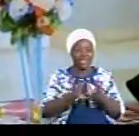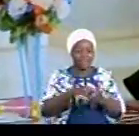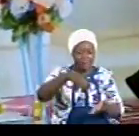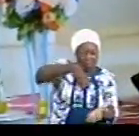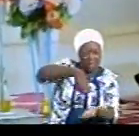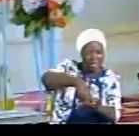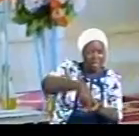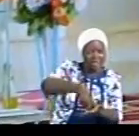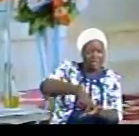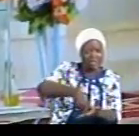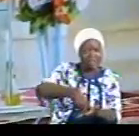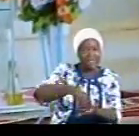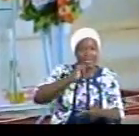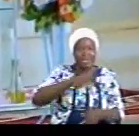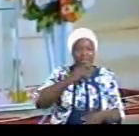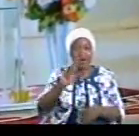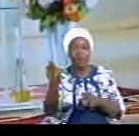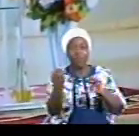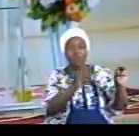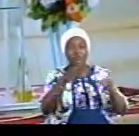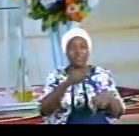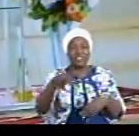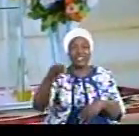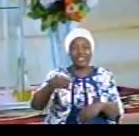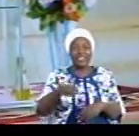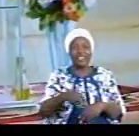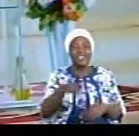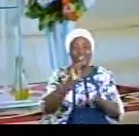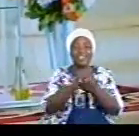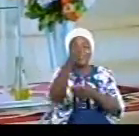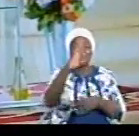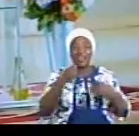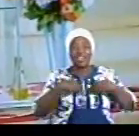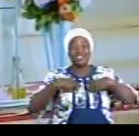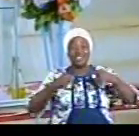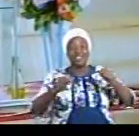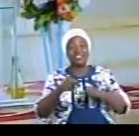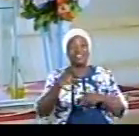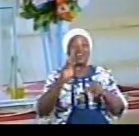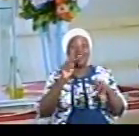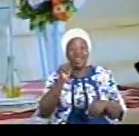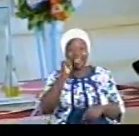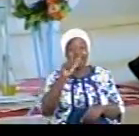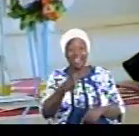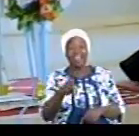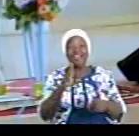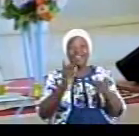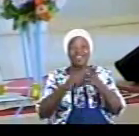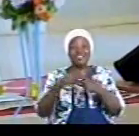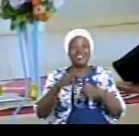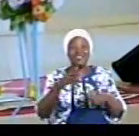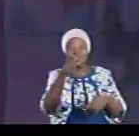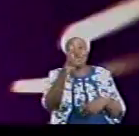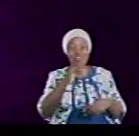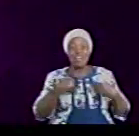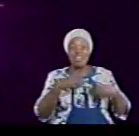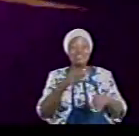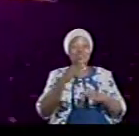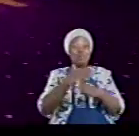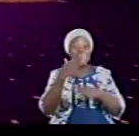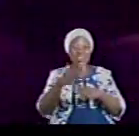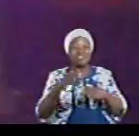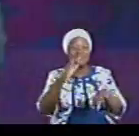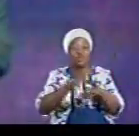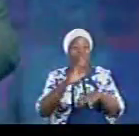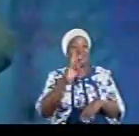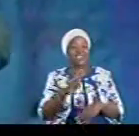pain heal me God has saved me he had killed me this is again